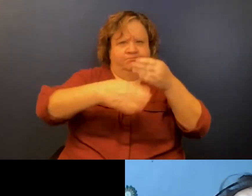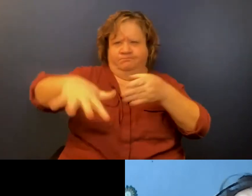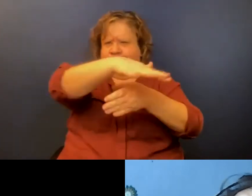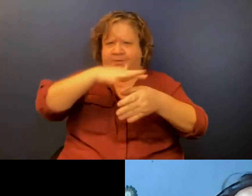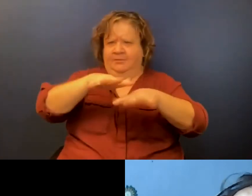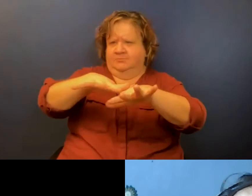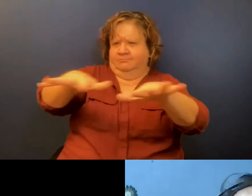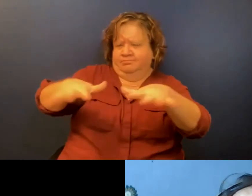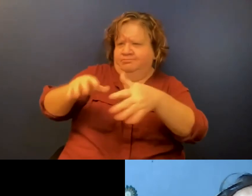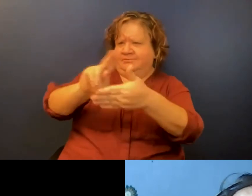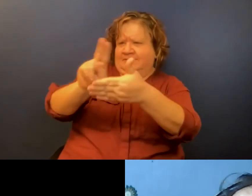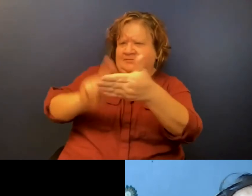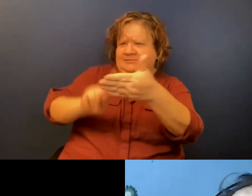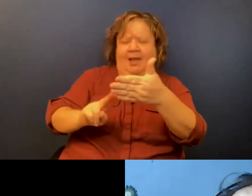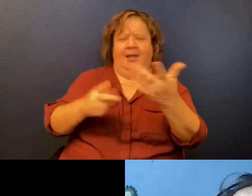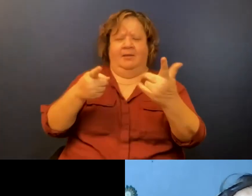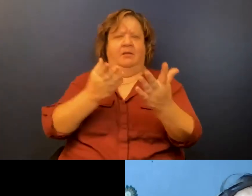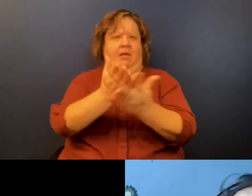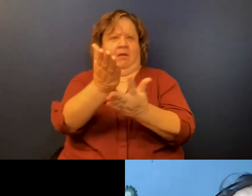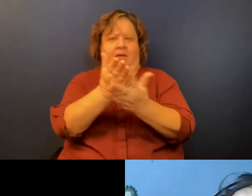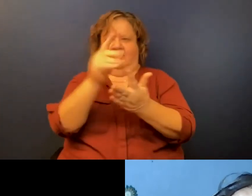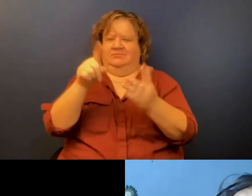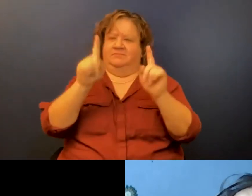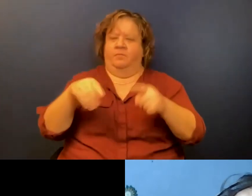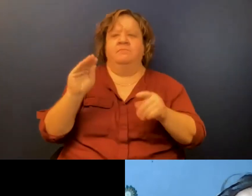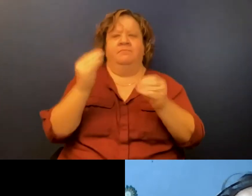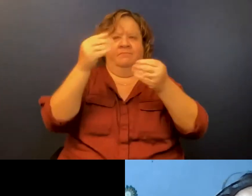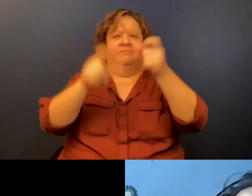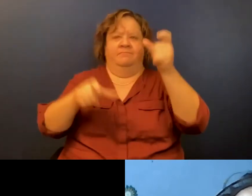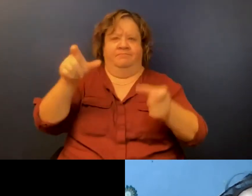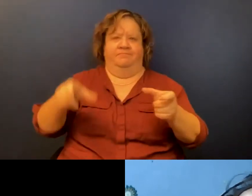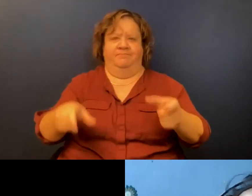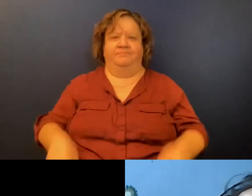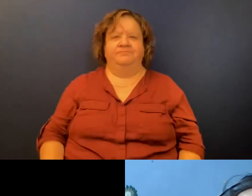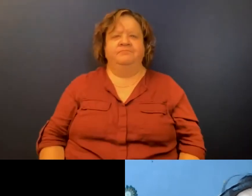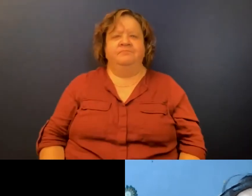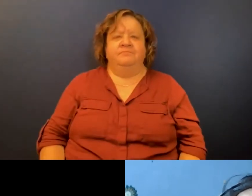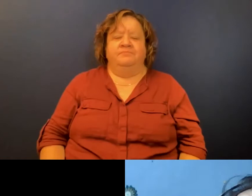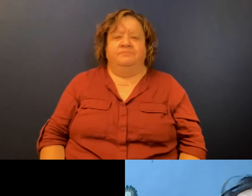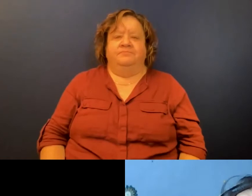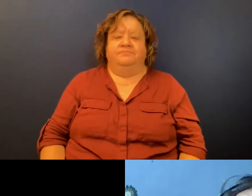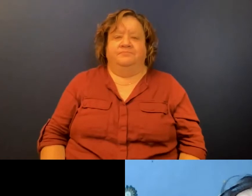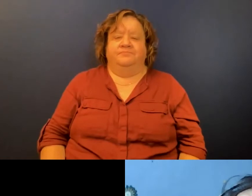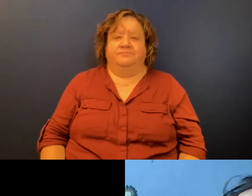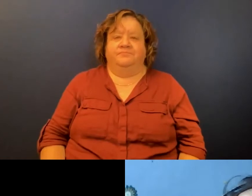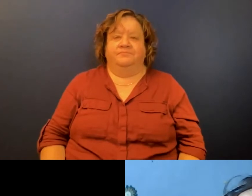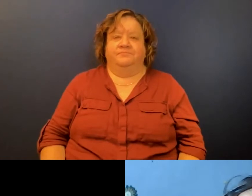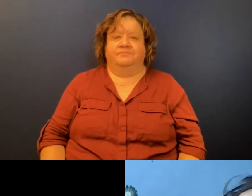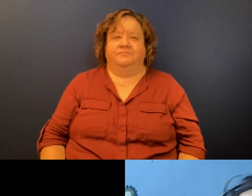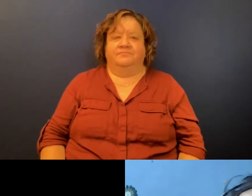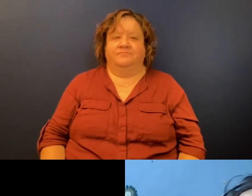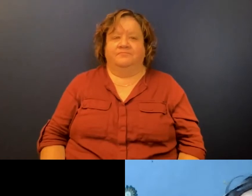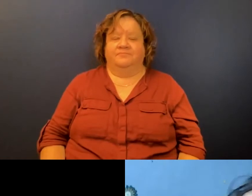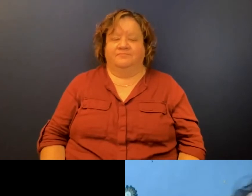recrearse, ¿verdad? Así como también invertir. and also to invest their free